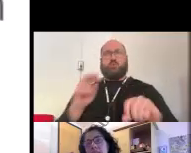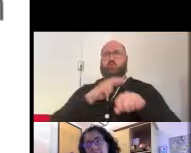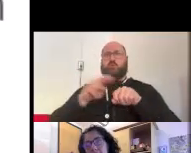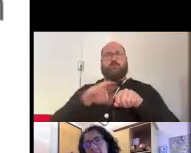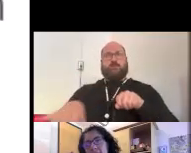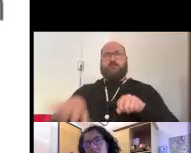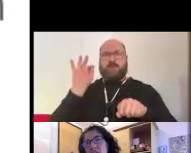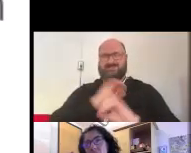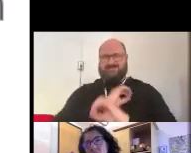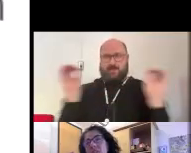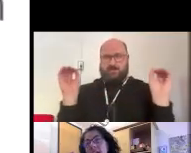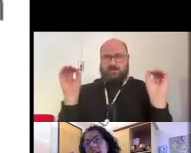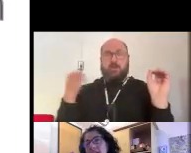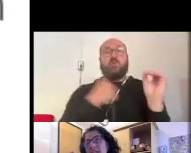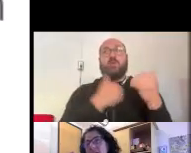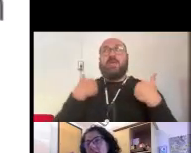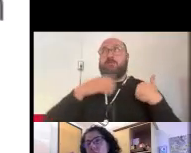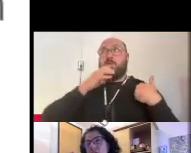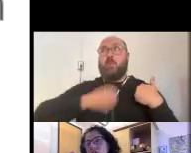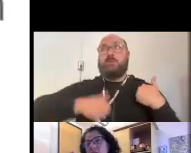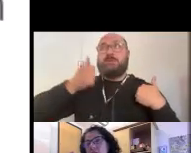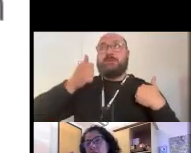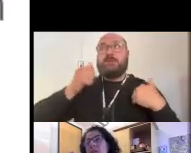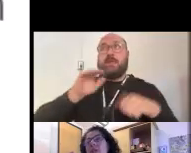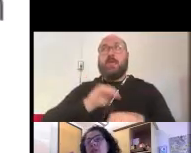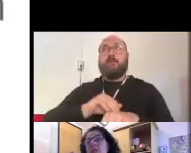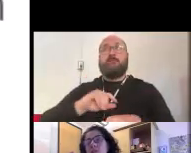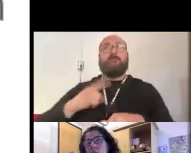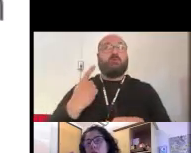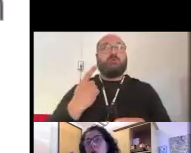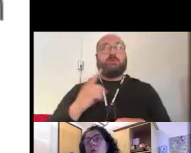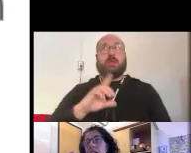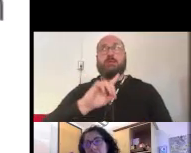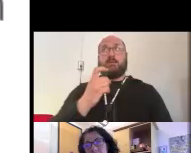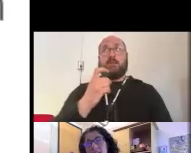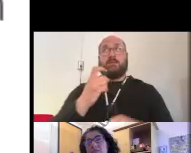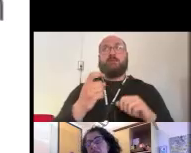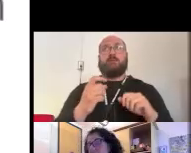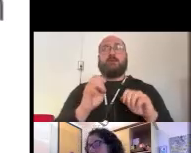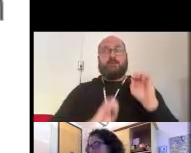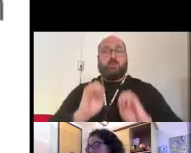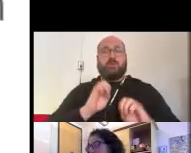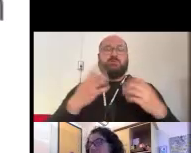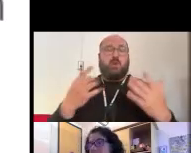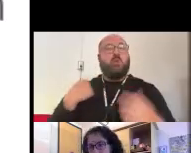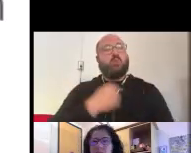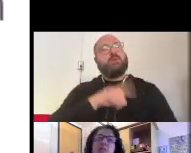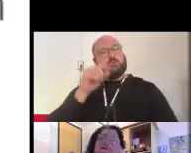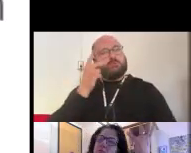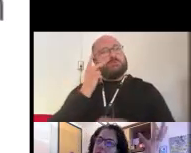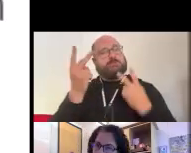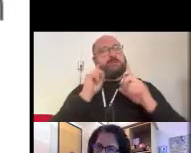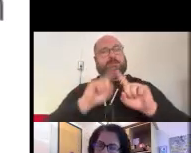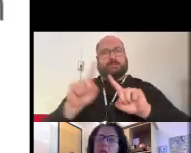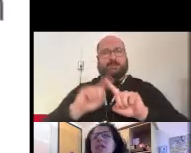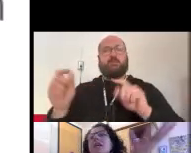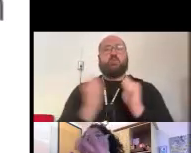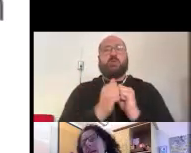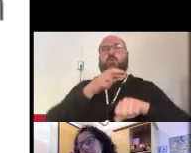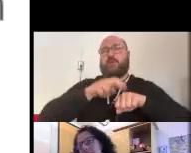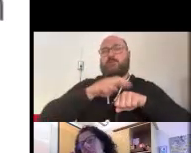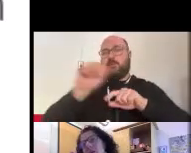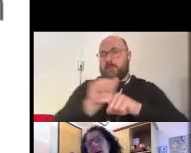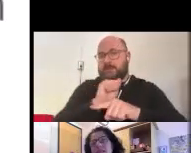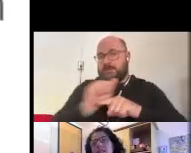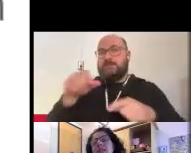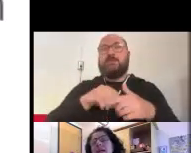the oldest age at first diagnostic evaluation. So we are seeing differences in referral practices in the community,